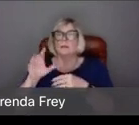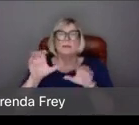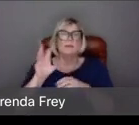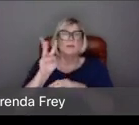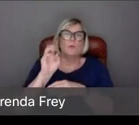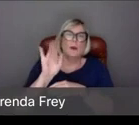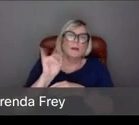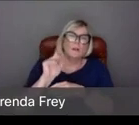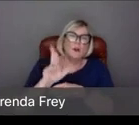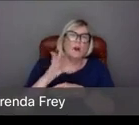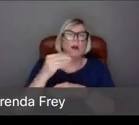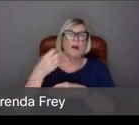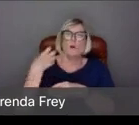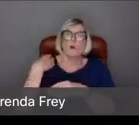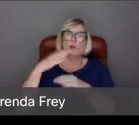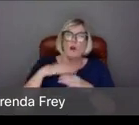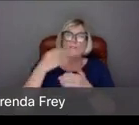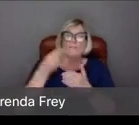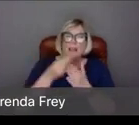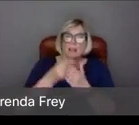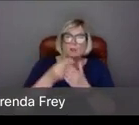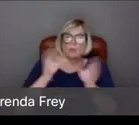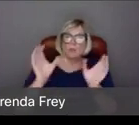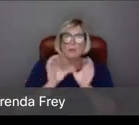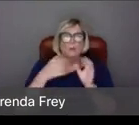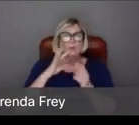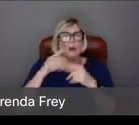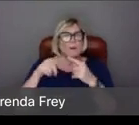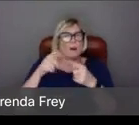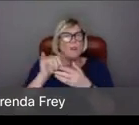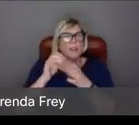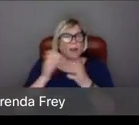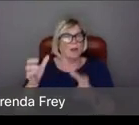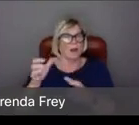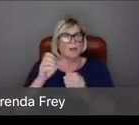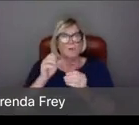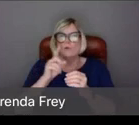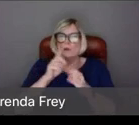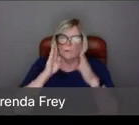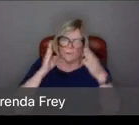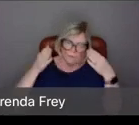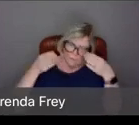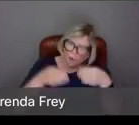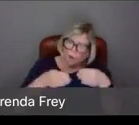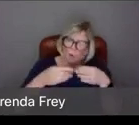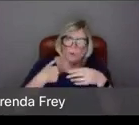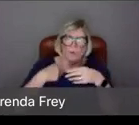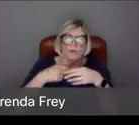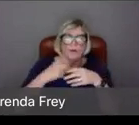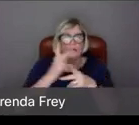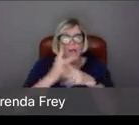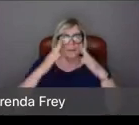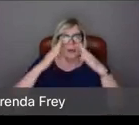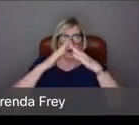on financial crisis, we talk a lot about that let's really focus and make sure that, we're keeping a roof over our